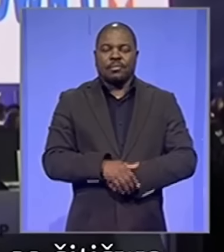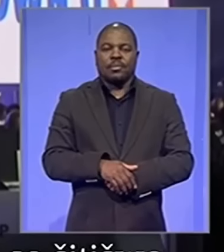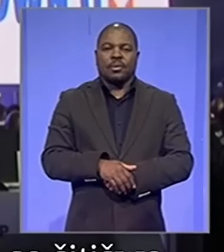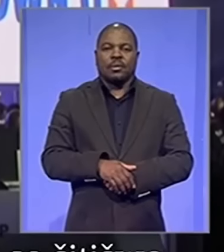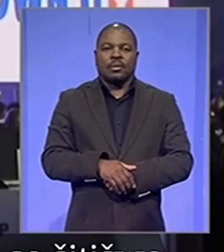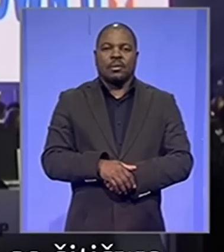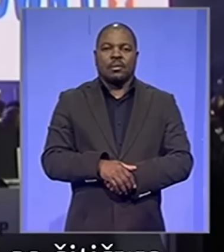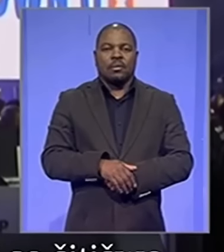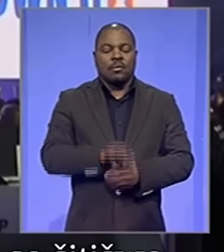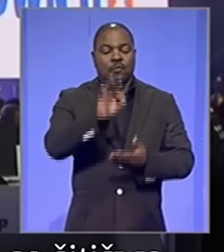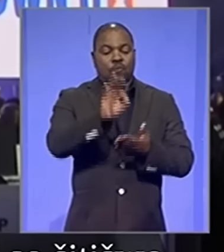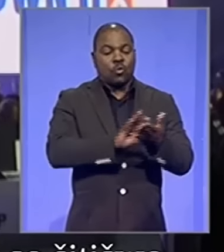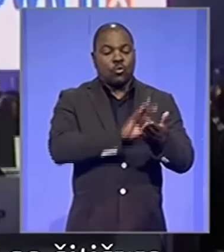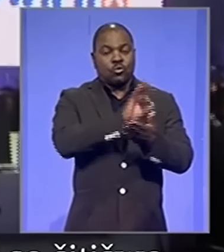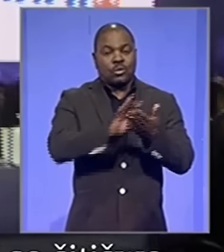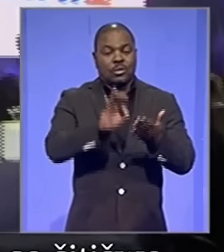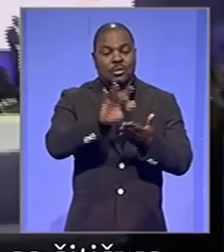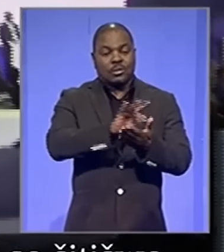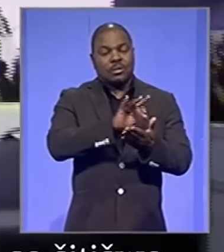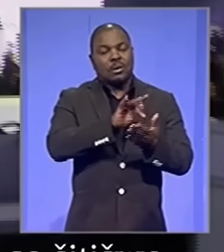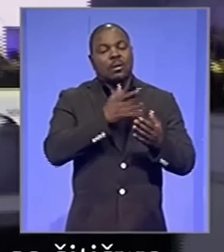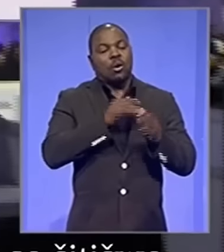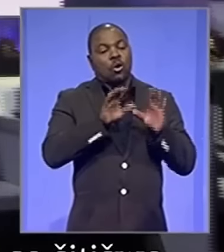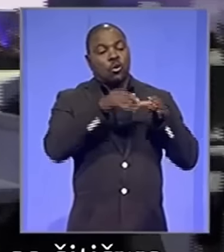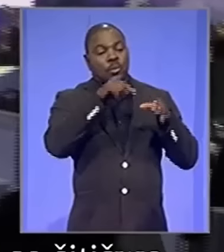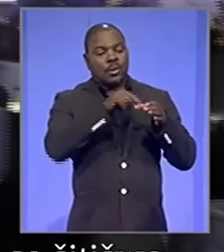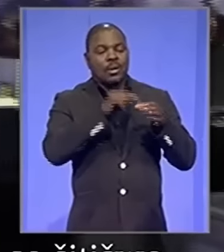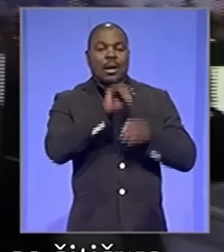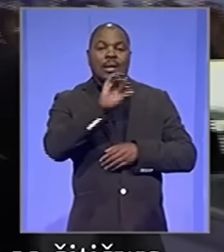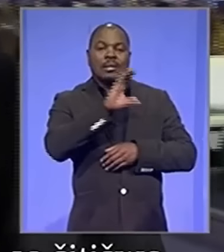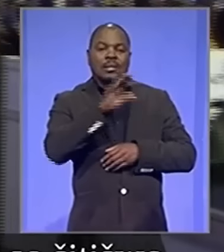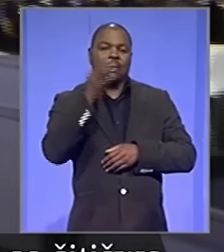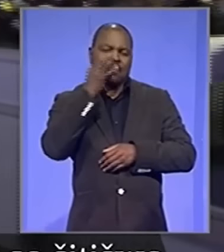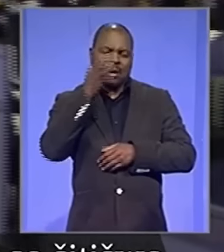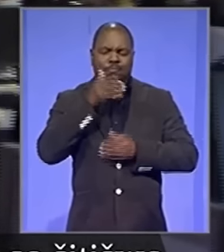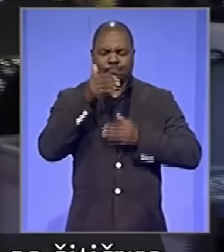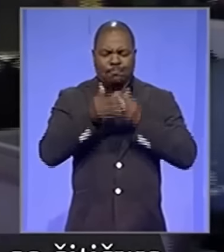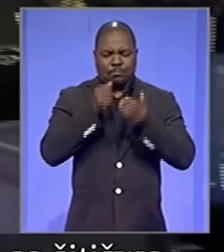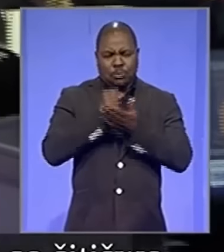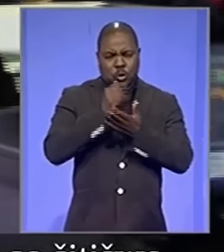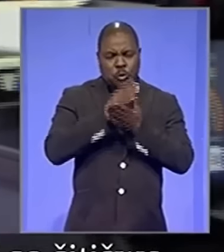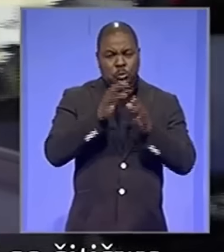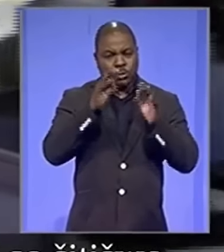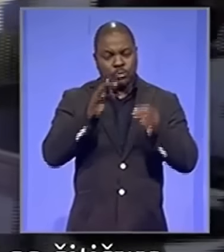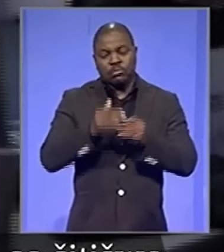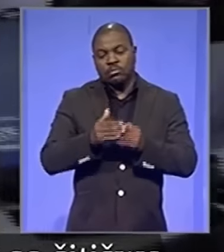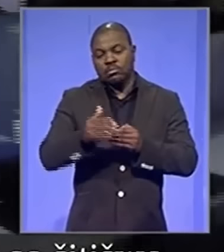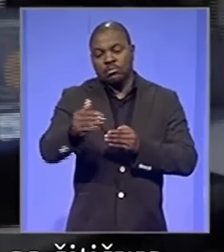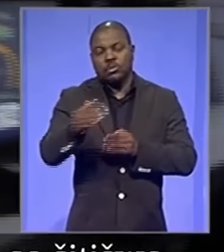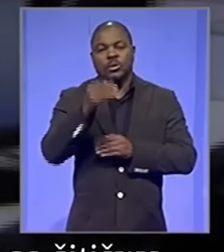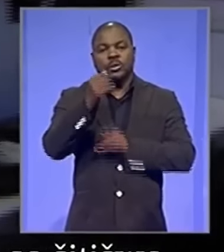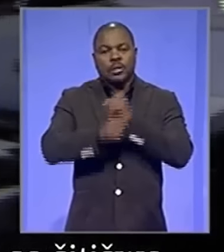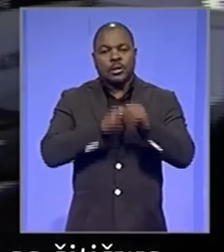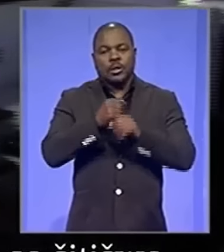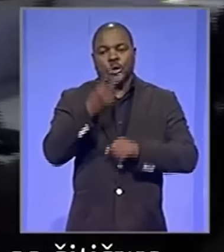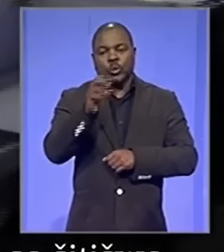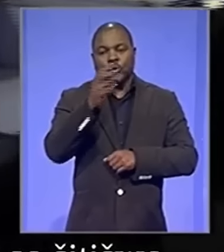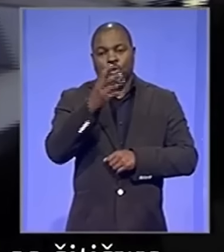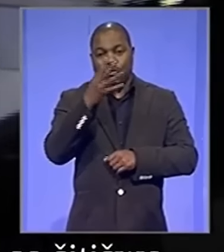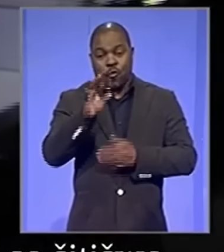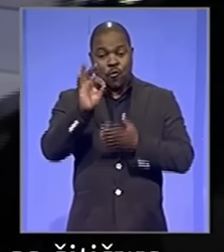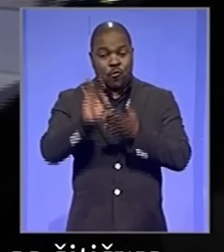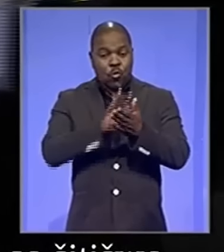Commission ya dikgetho IEC ire itjere magato a kgethegilego go khontsisisa gore dikgetho tsa 2024